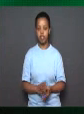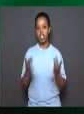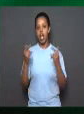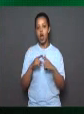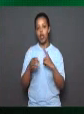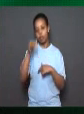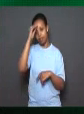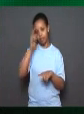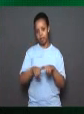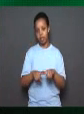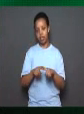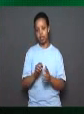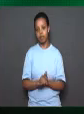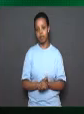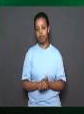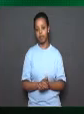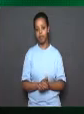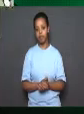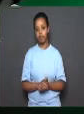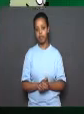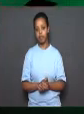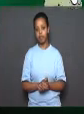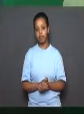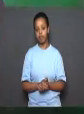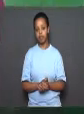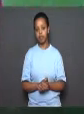Let's get back to our lesson.